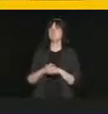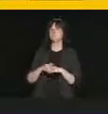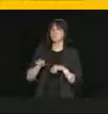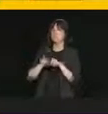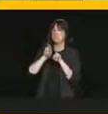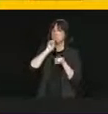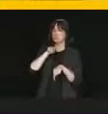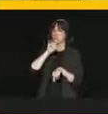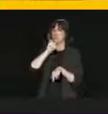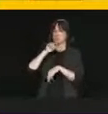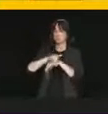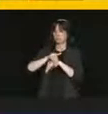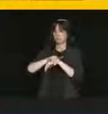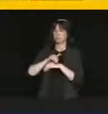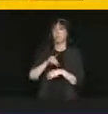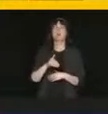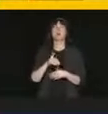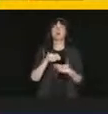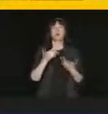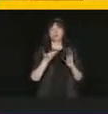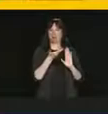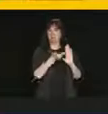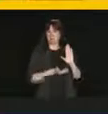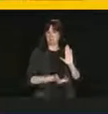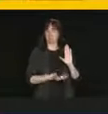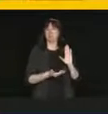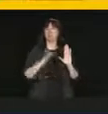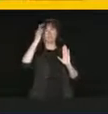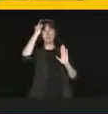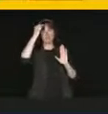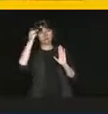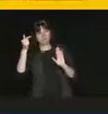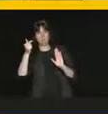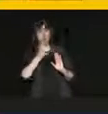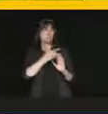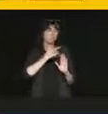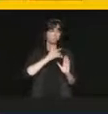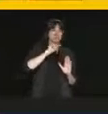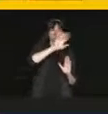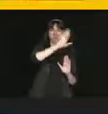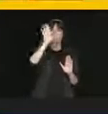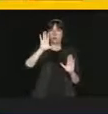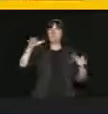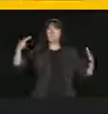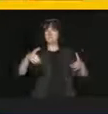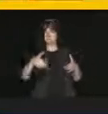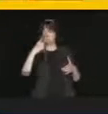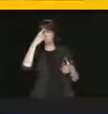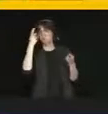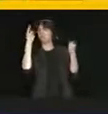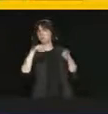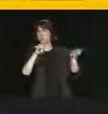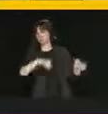is one where the federal government and the provincial and territorial governments all came together to agree on